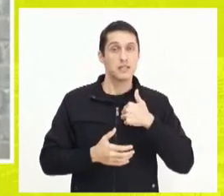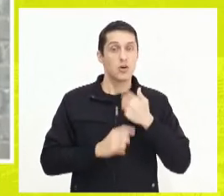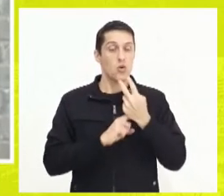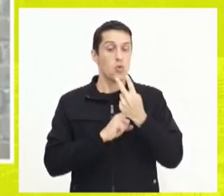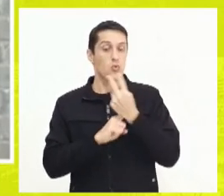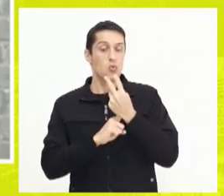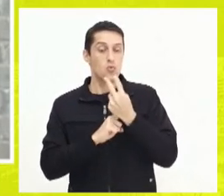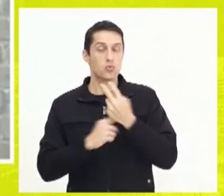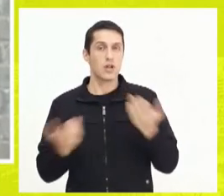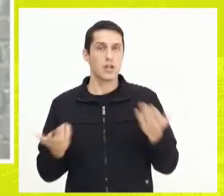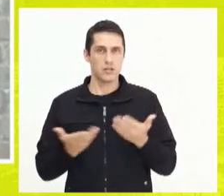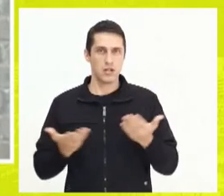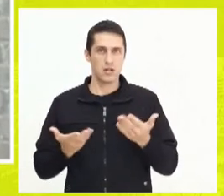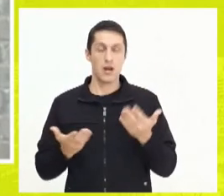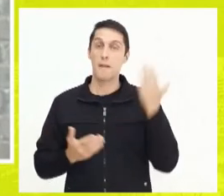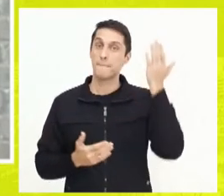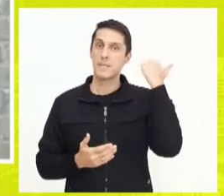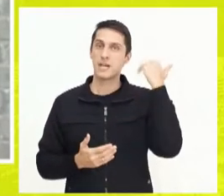relationship